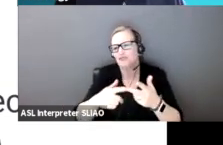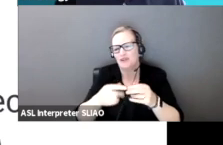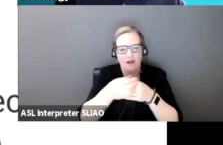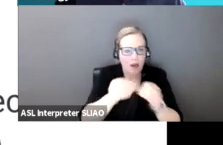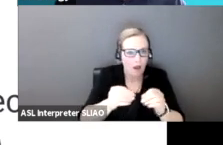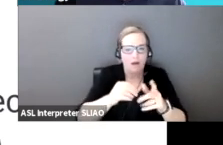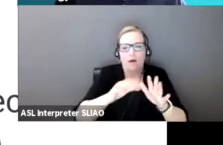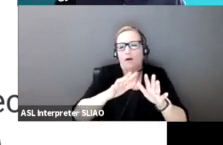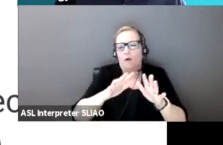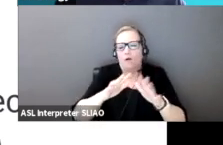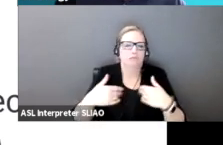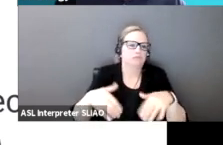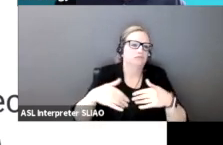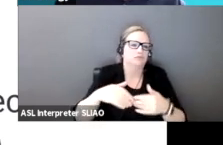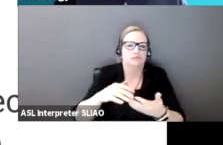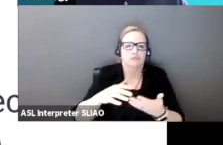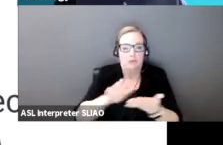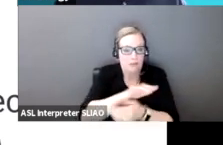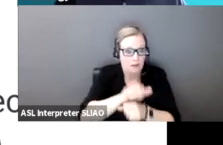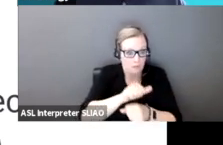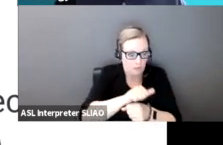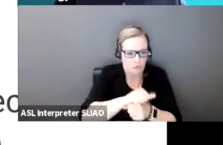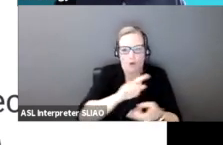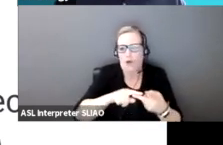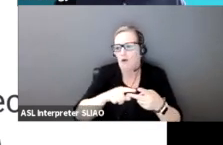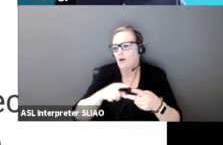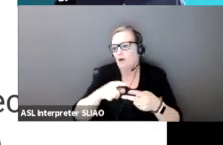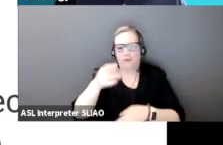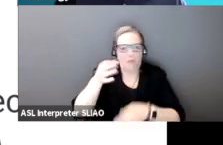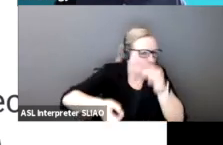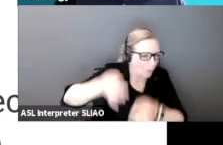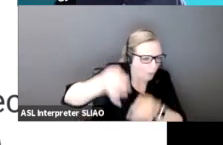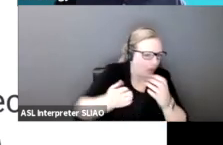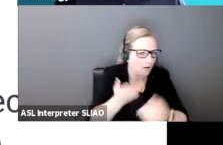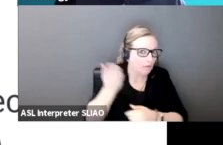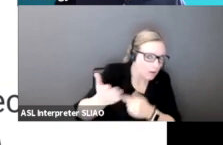and litigation and all of that that goes along with it. And we commonly bundle all of that